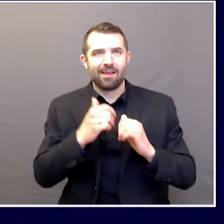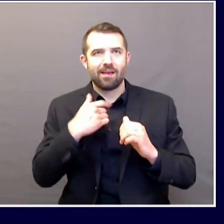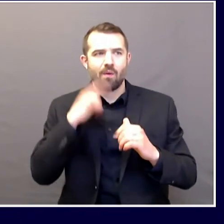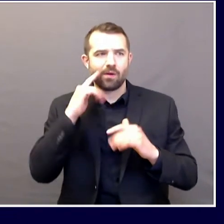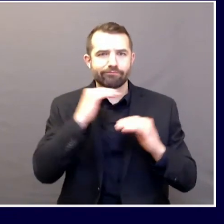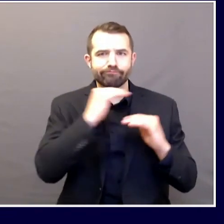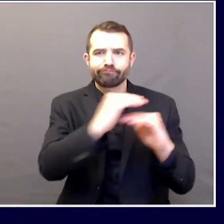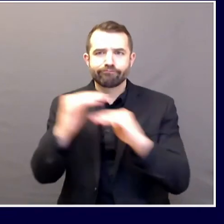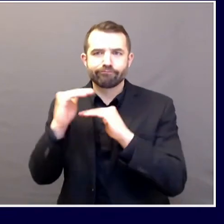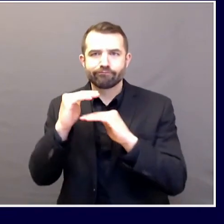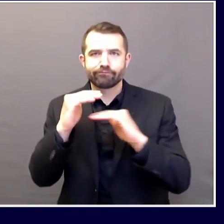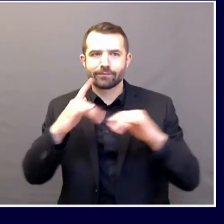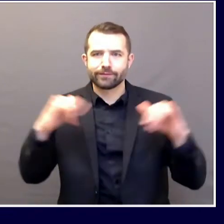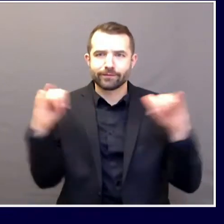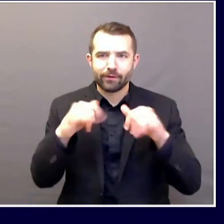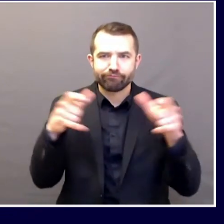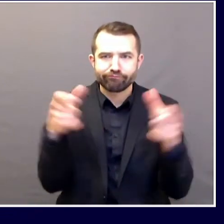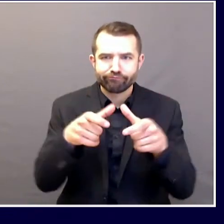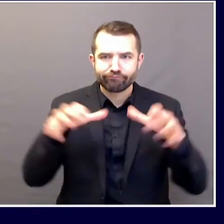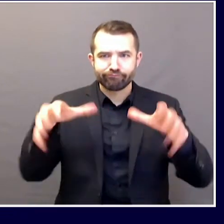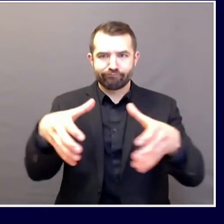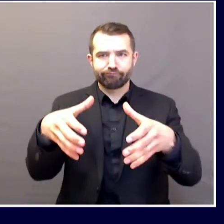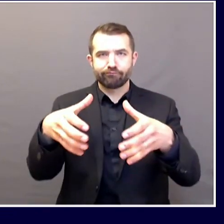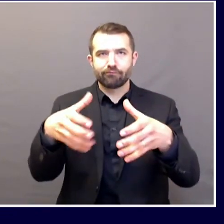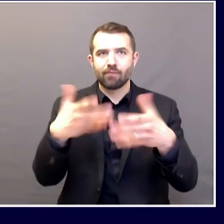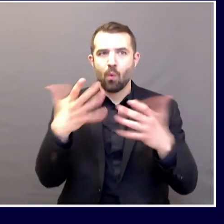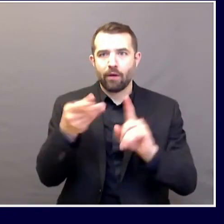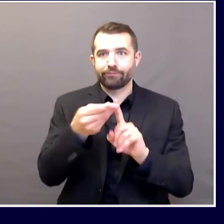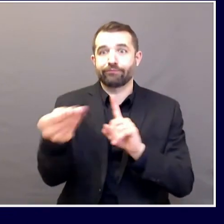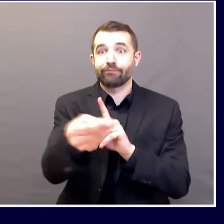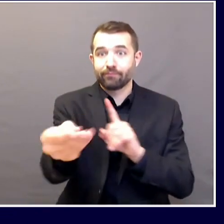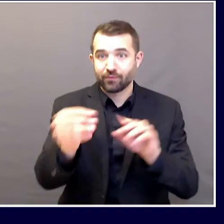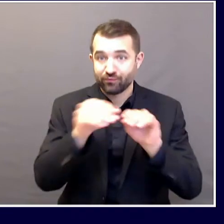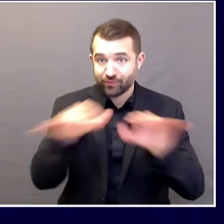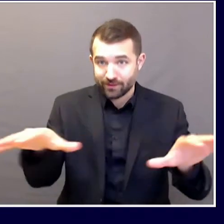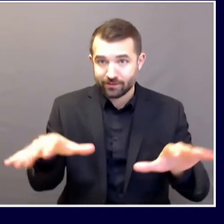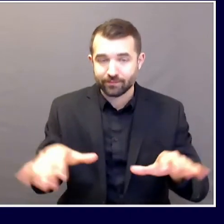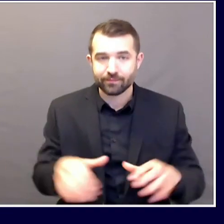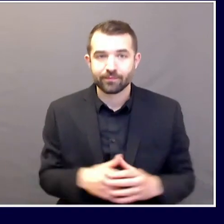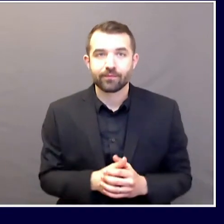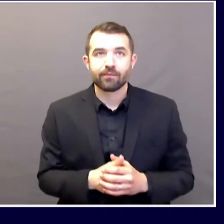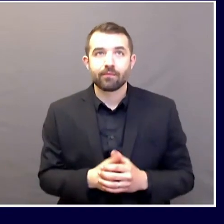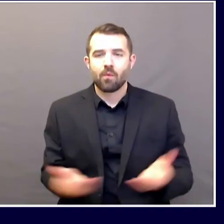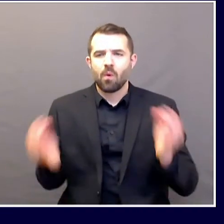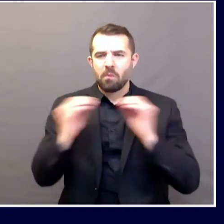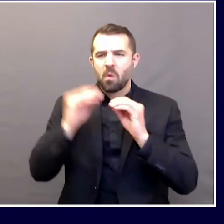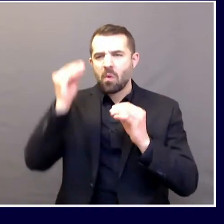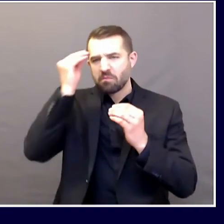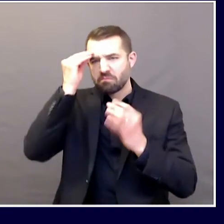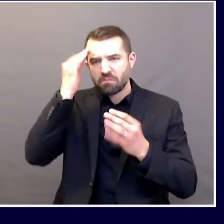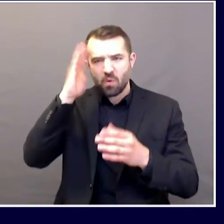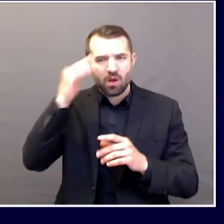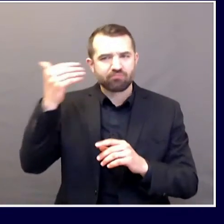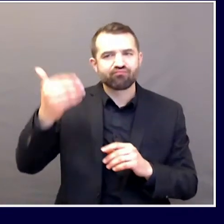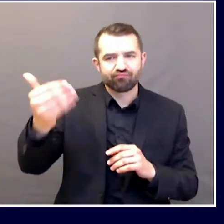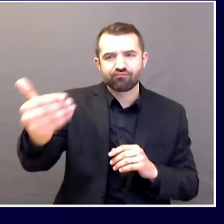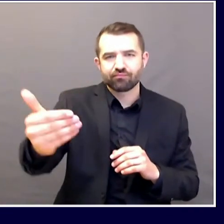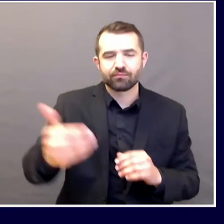that additional individuals may be exposed. We will have additional information on that work as it unfolds.